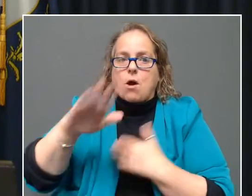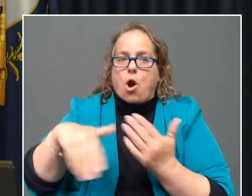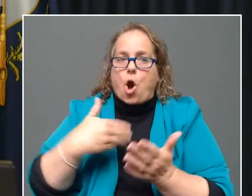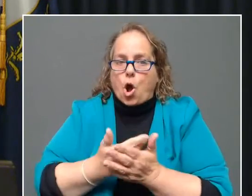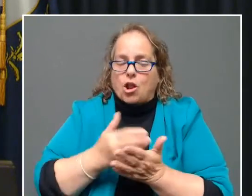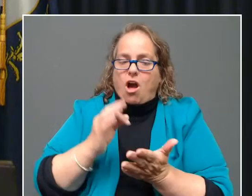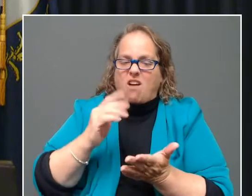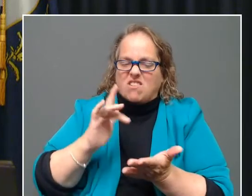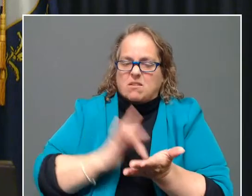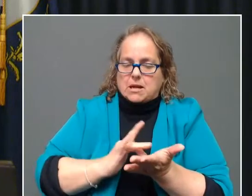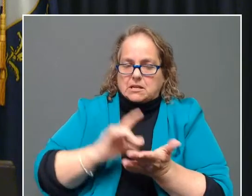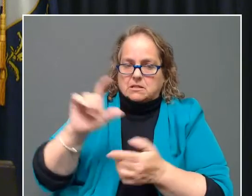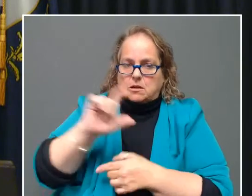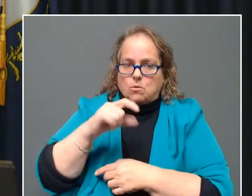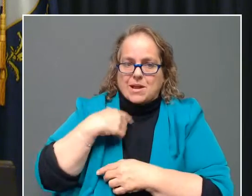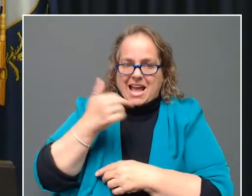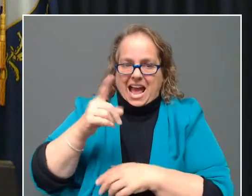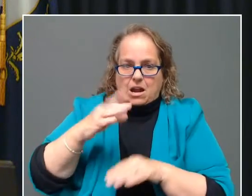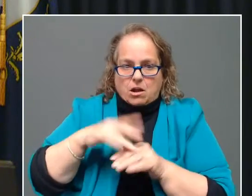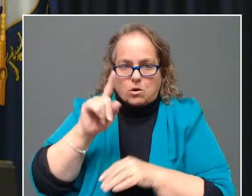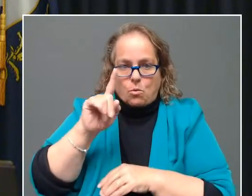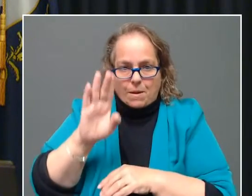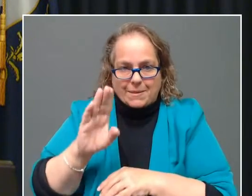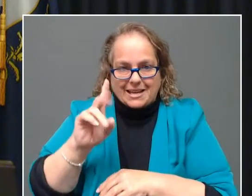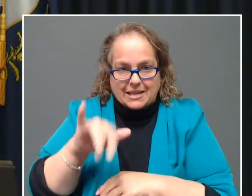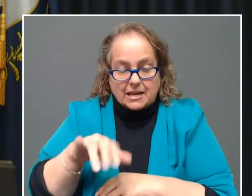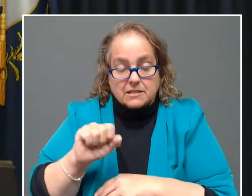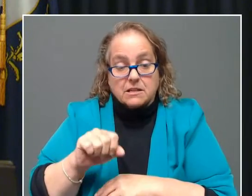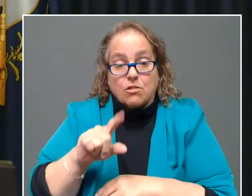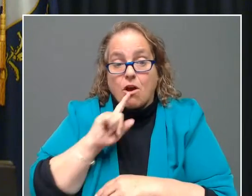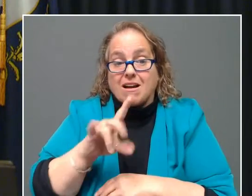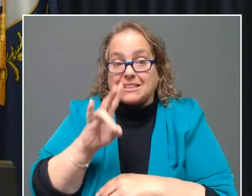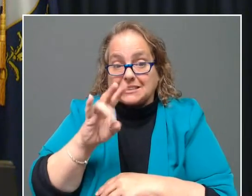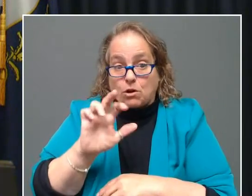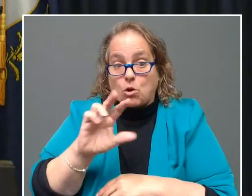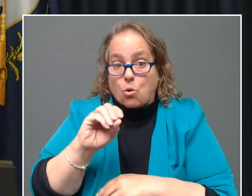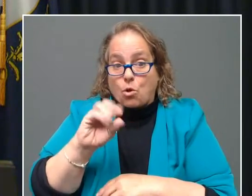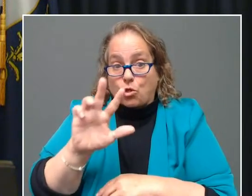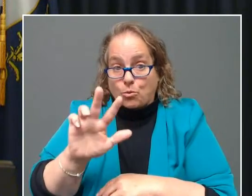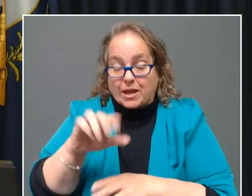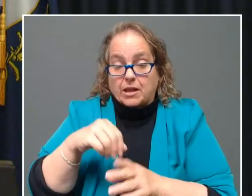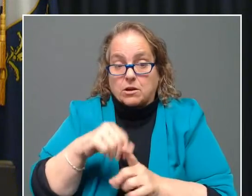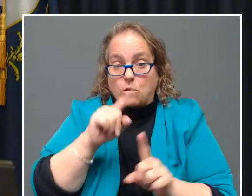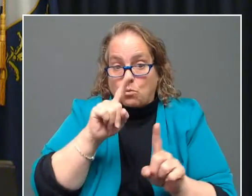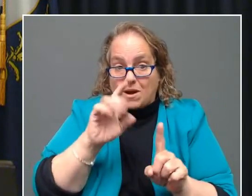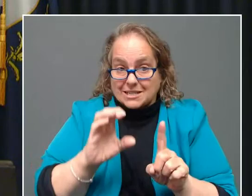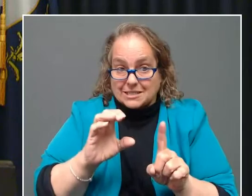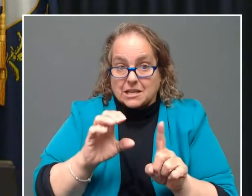on the 1B days. There are 703 inmates in 1C, and there's